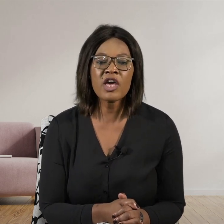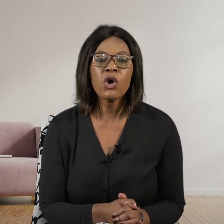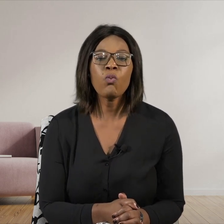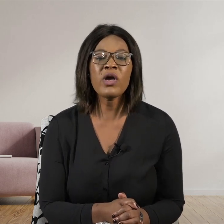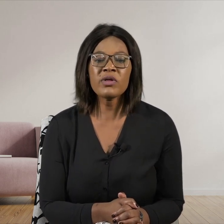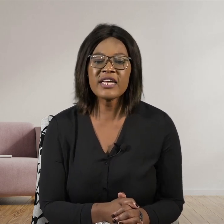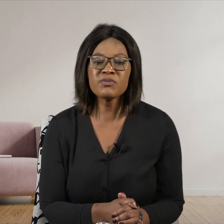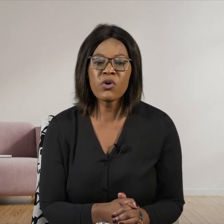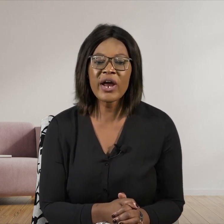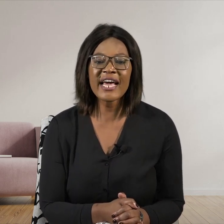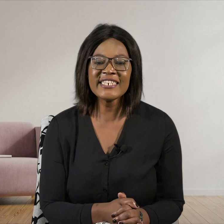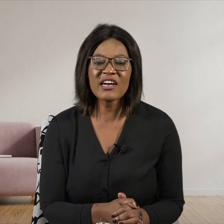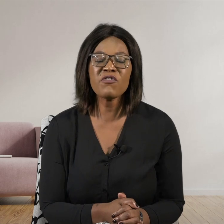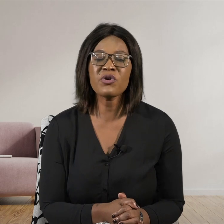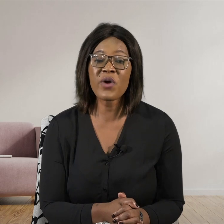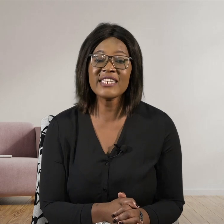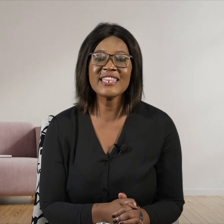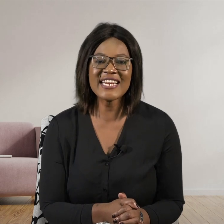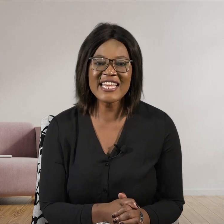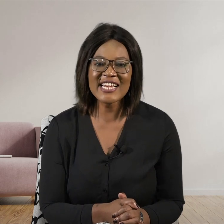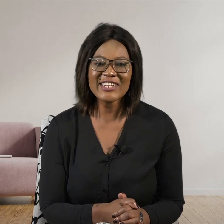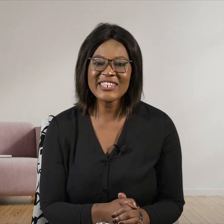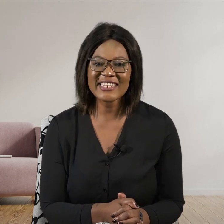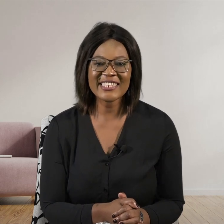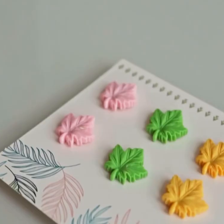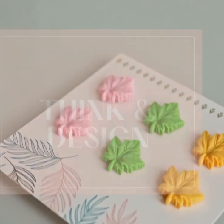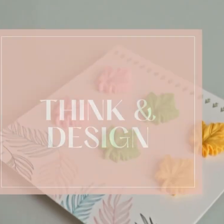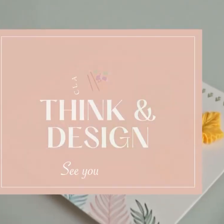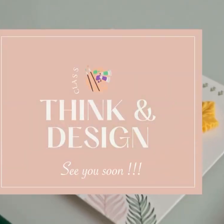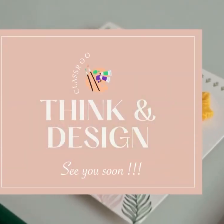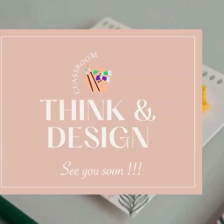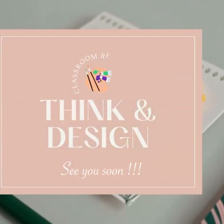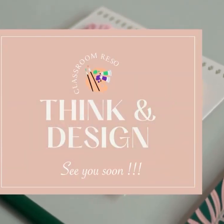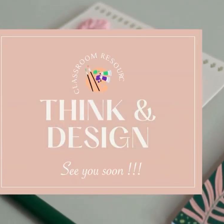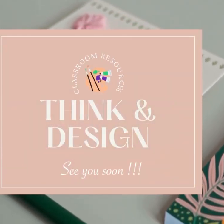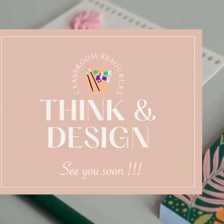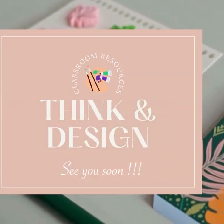break, we will explore an idea for grade 3.